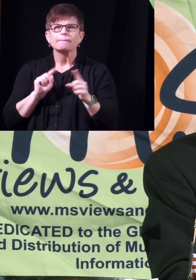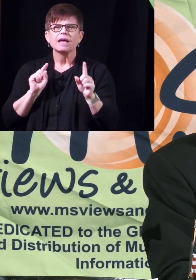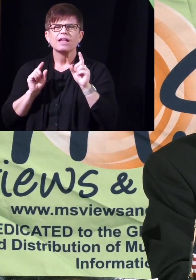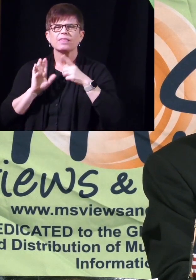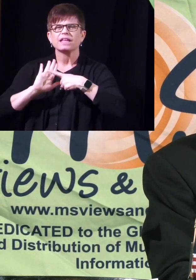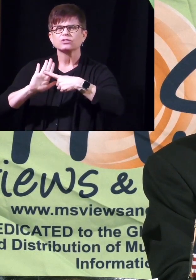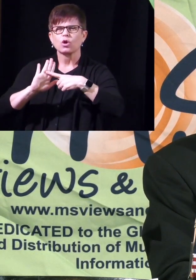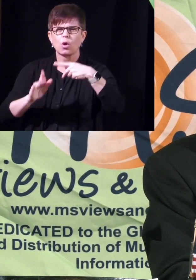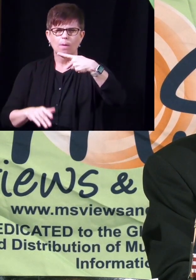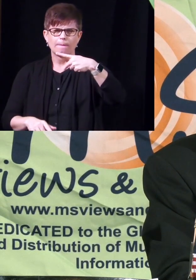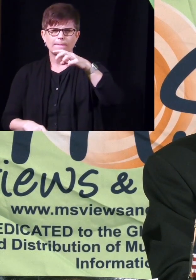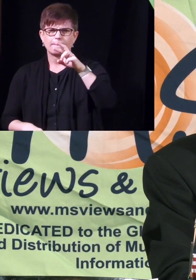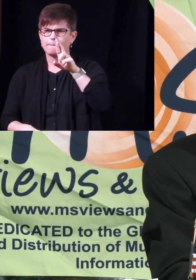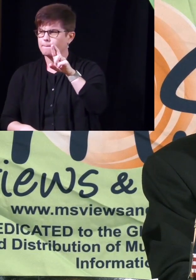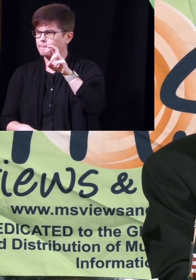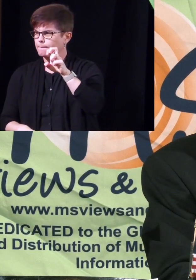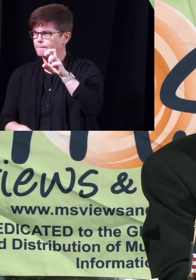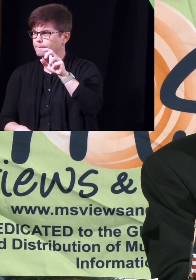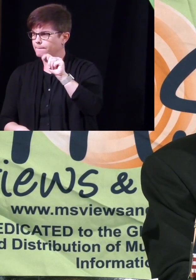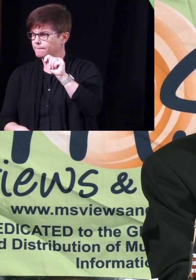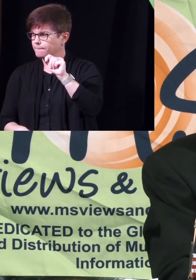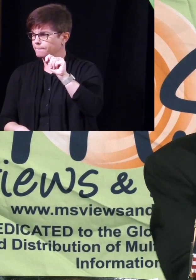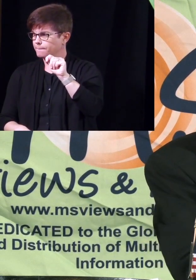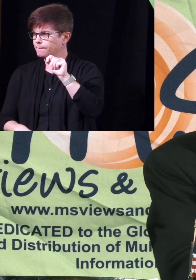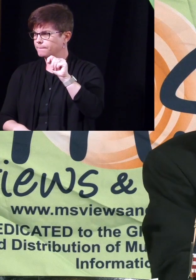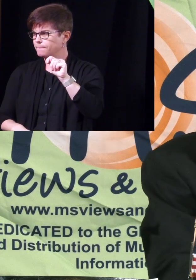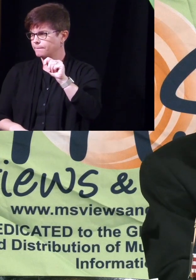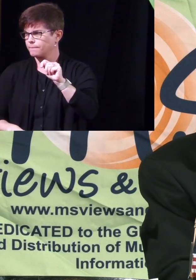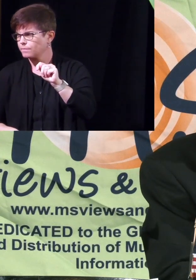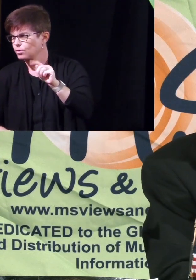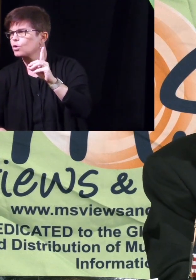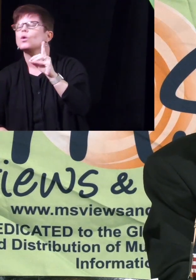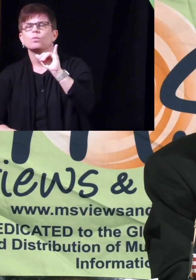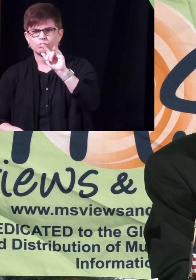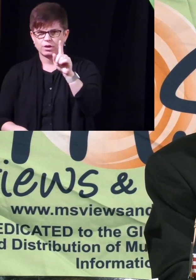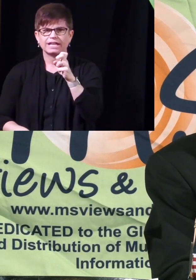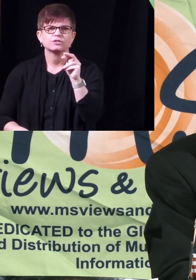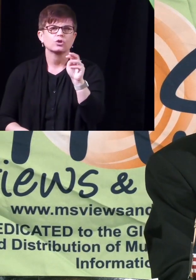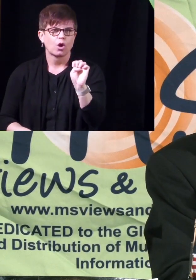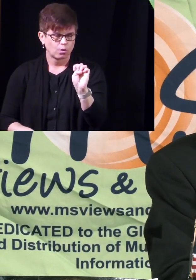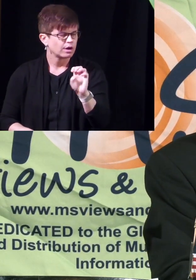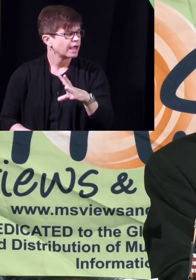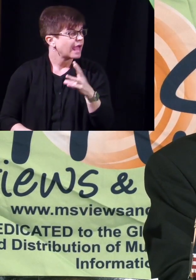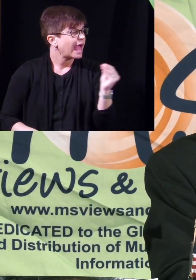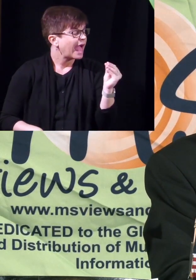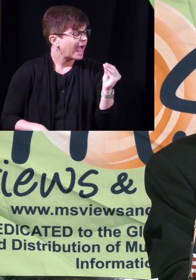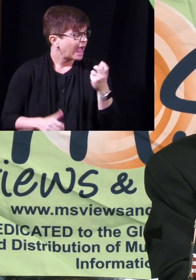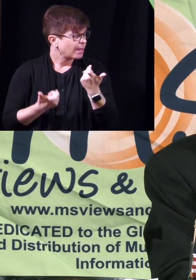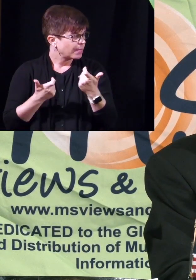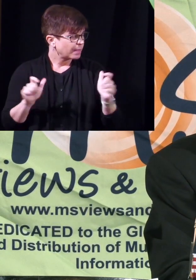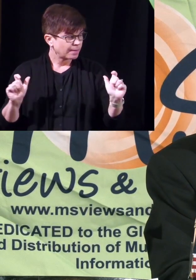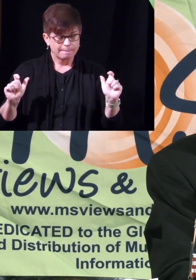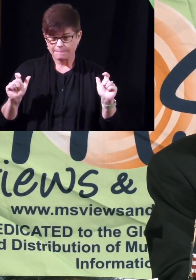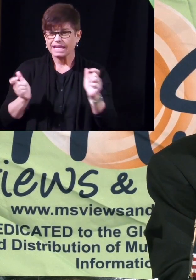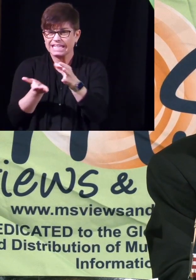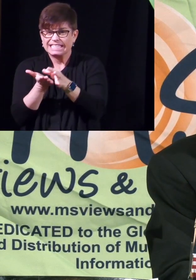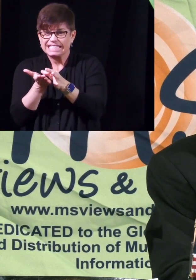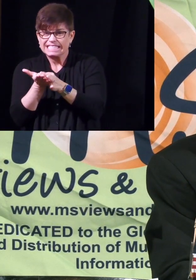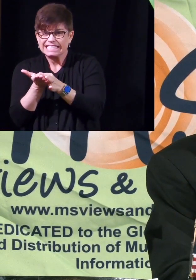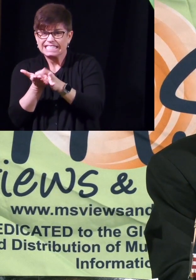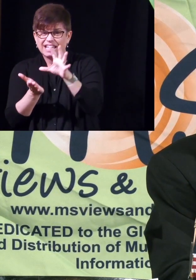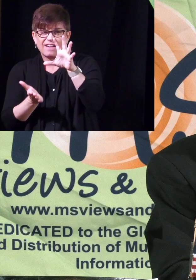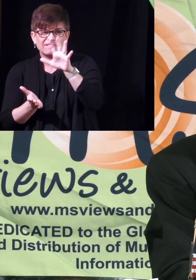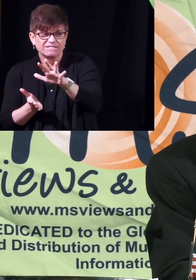called prednisone. It's a slightly different steroid from what's in Solumedrol. The biggest size tablet that they make is